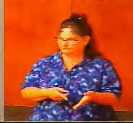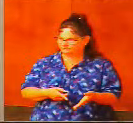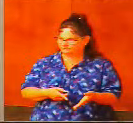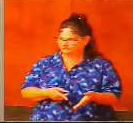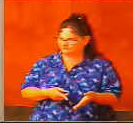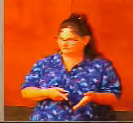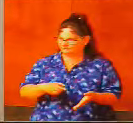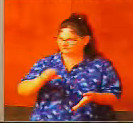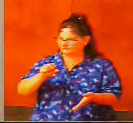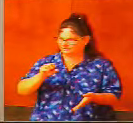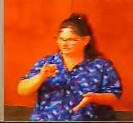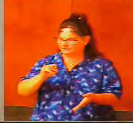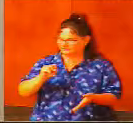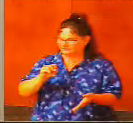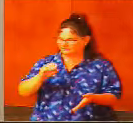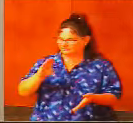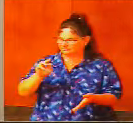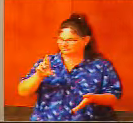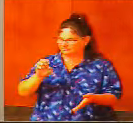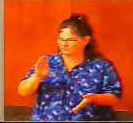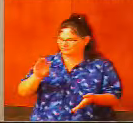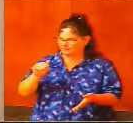is Barabbas.